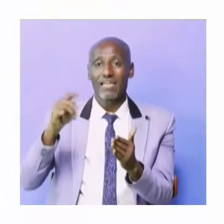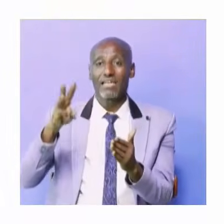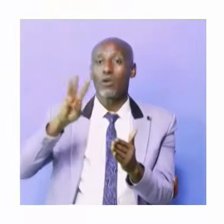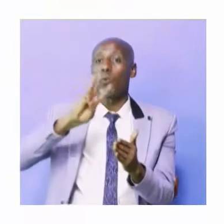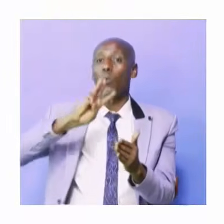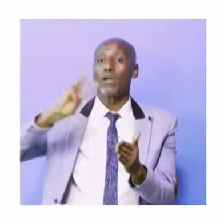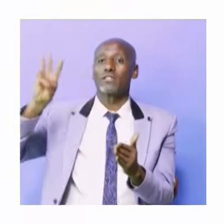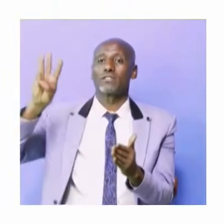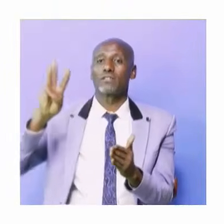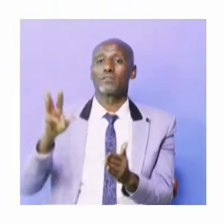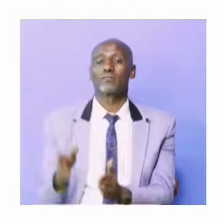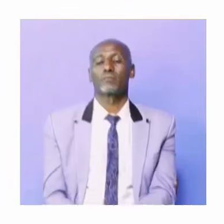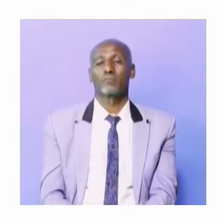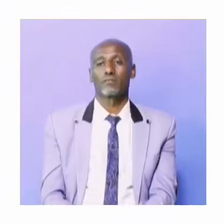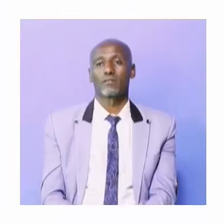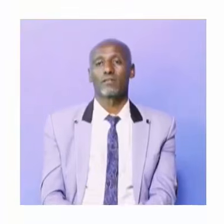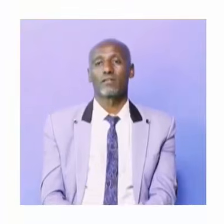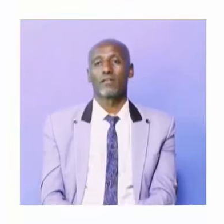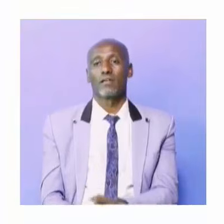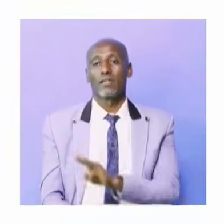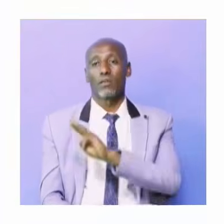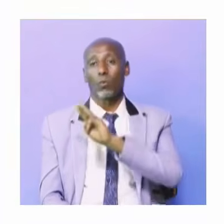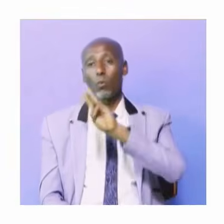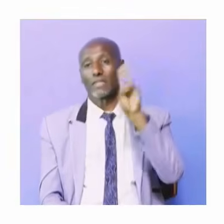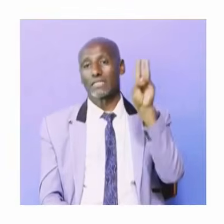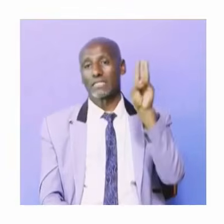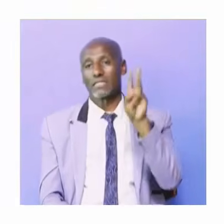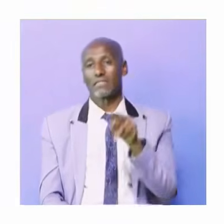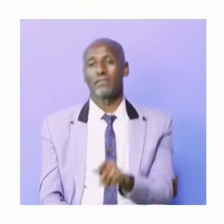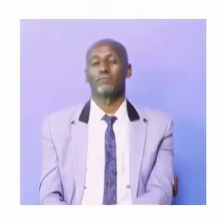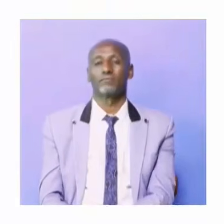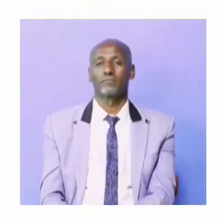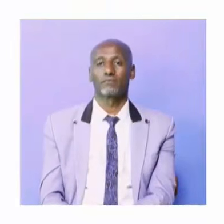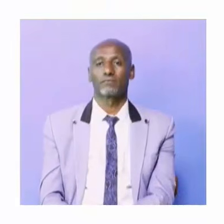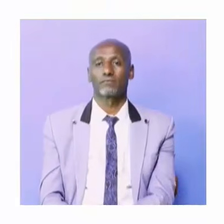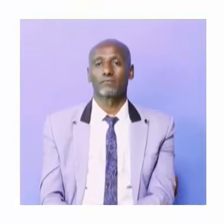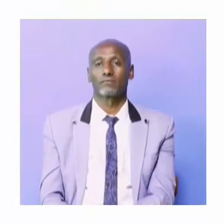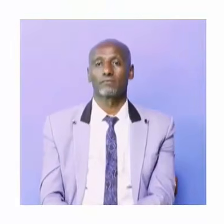yeah? By the west.